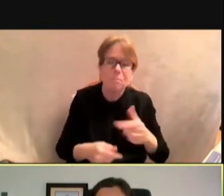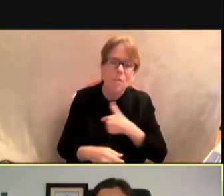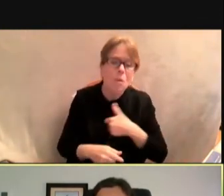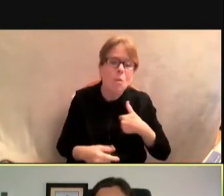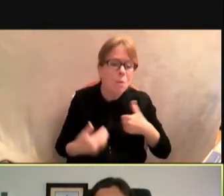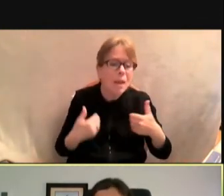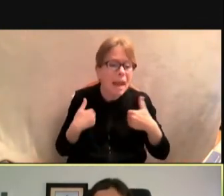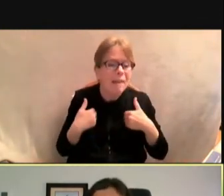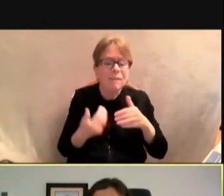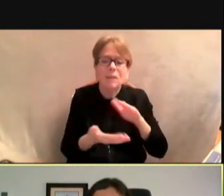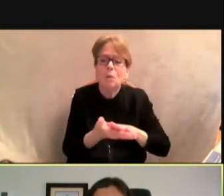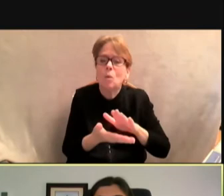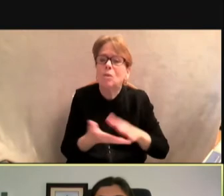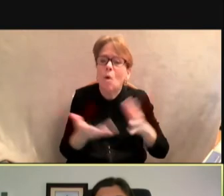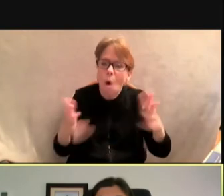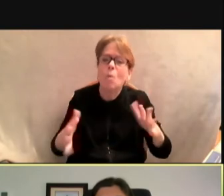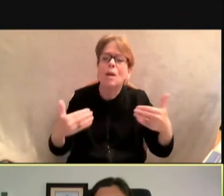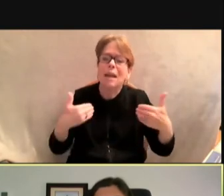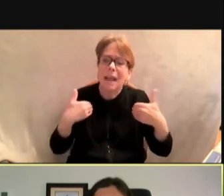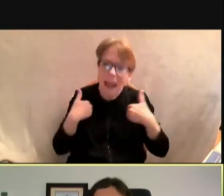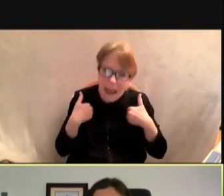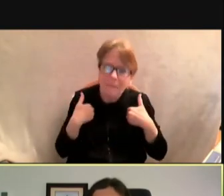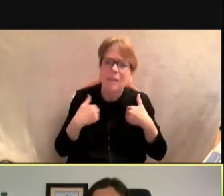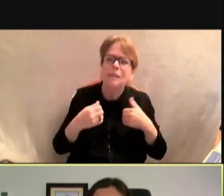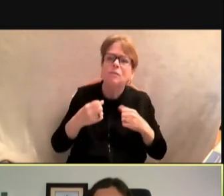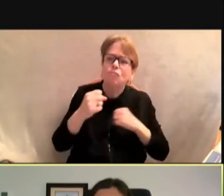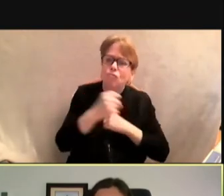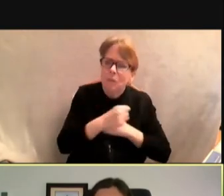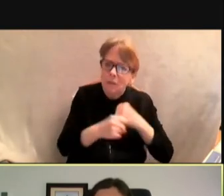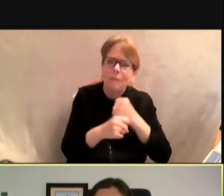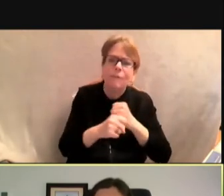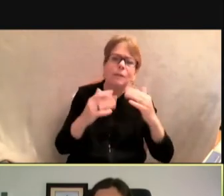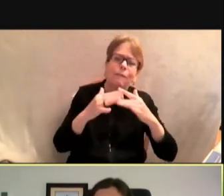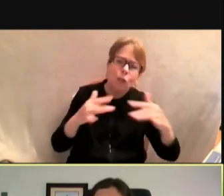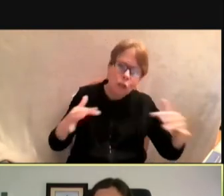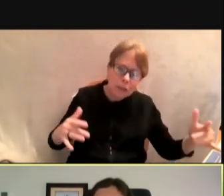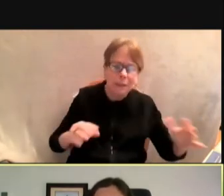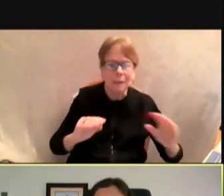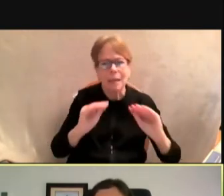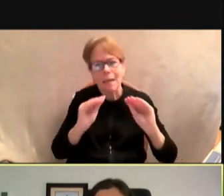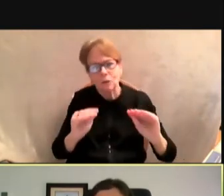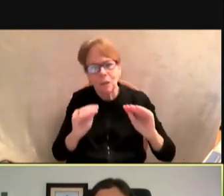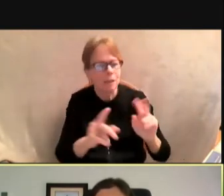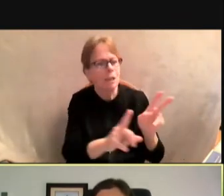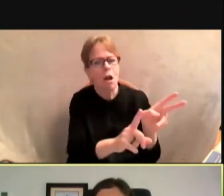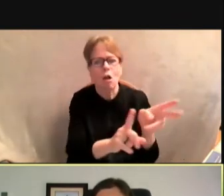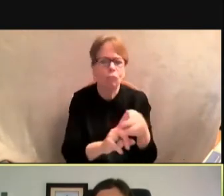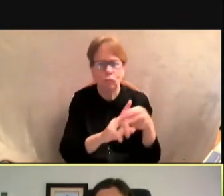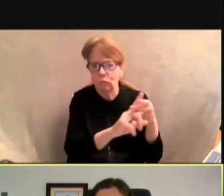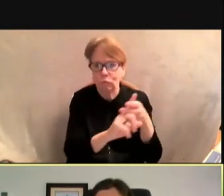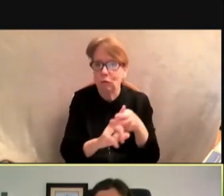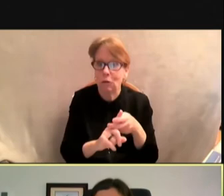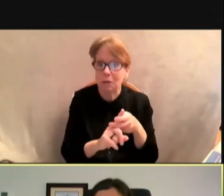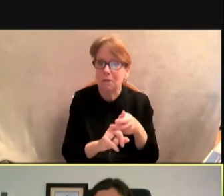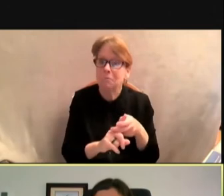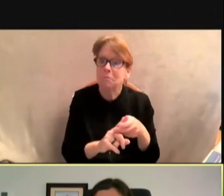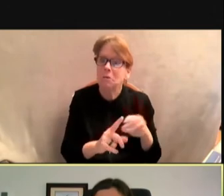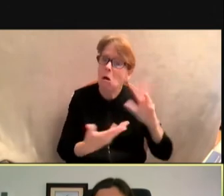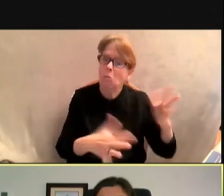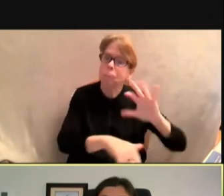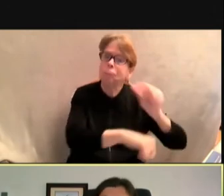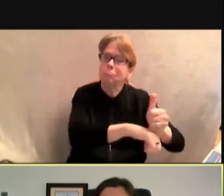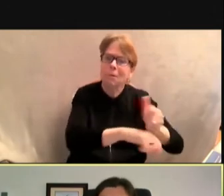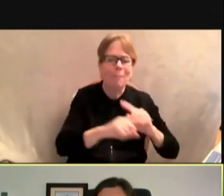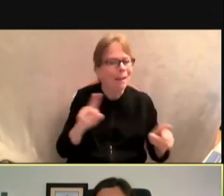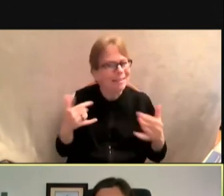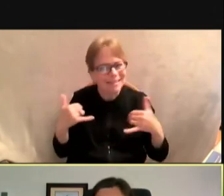robust pre-existing infrastructure for diversity, education, and recruiting initiatives. Still, we saw room for disability advocacy,